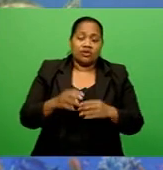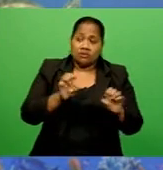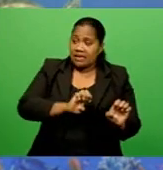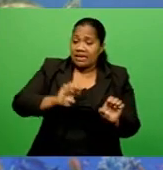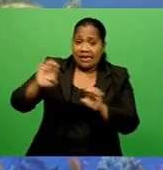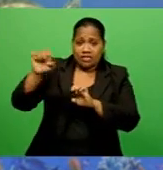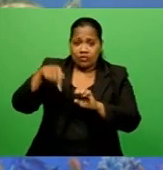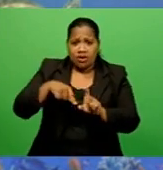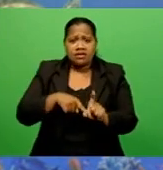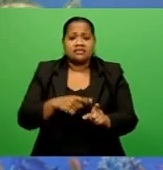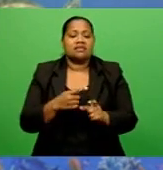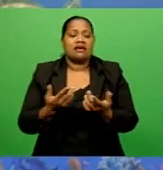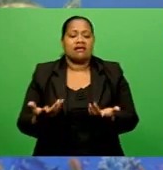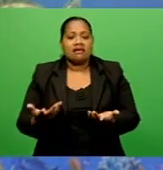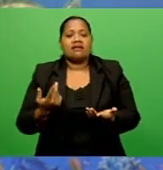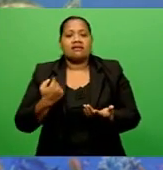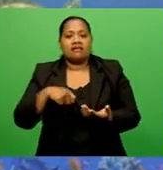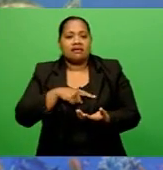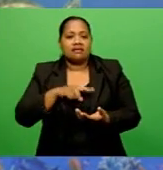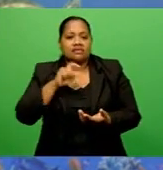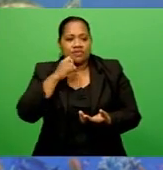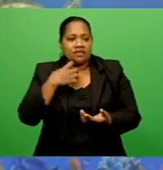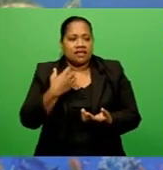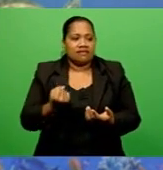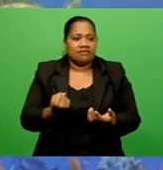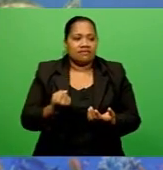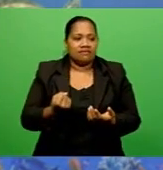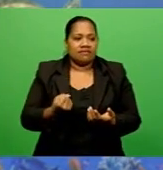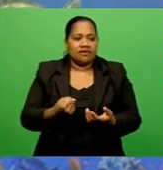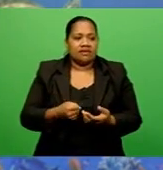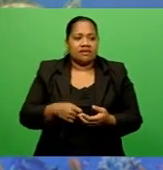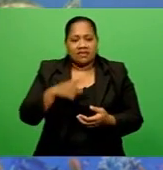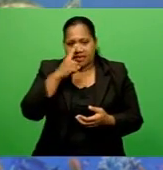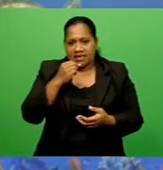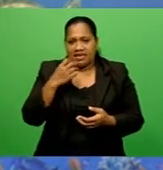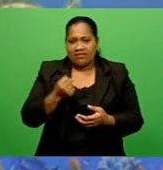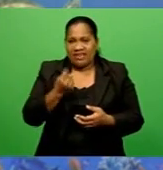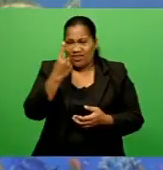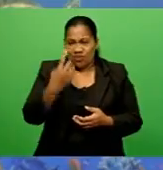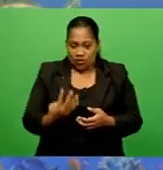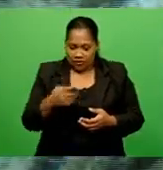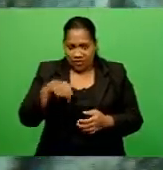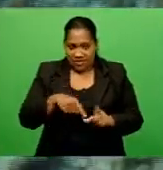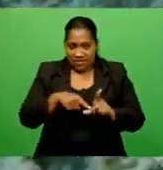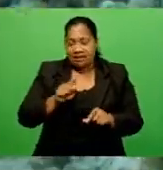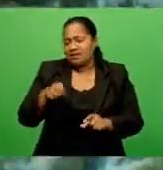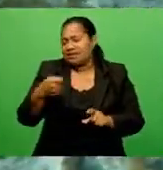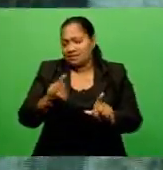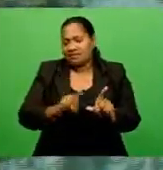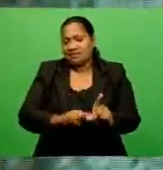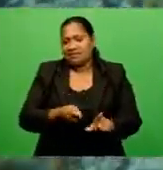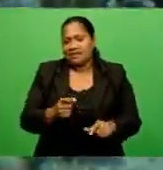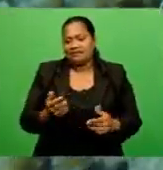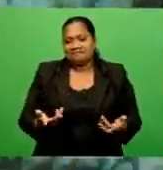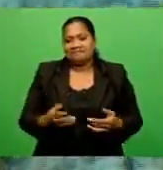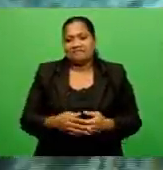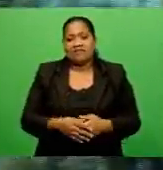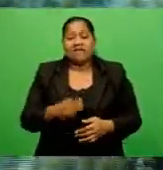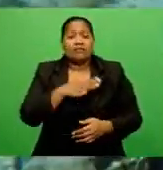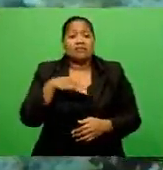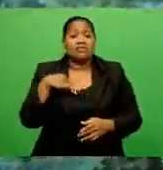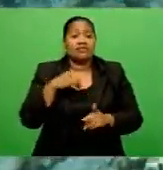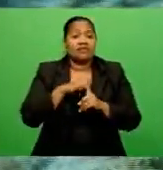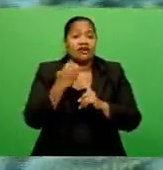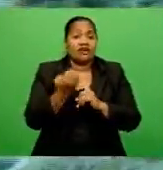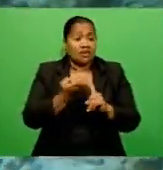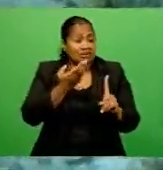year, then we'll get a quota. We are in the process of setting up a quota for this year and the next year as well. Minister for Environment Dr. Mahendra